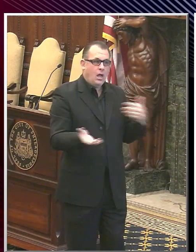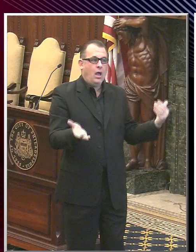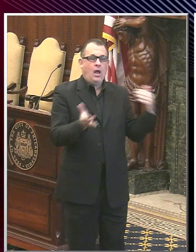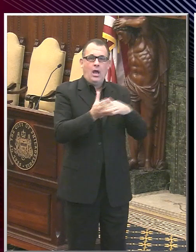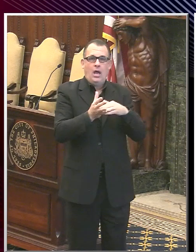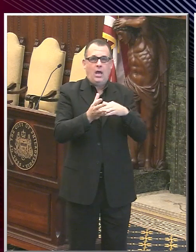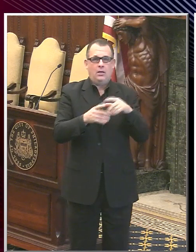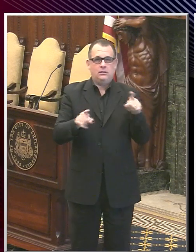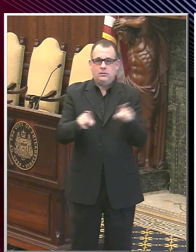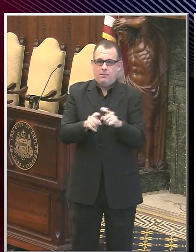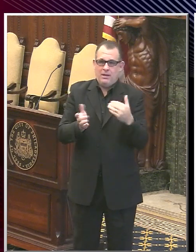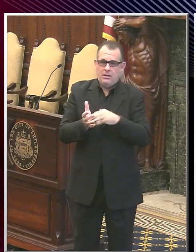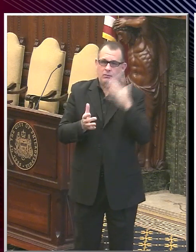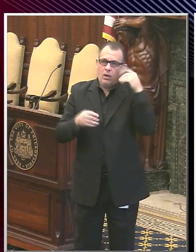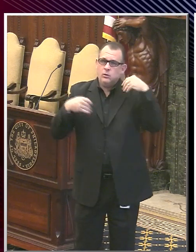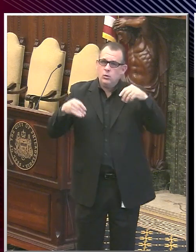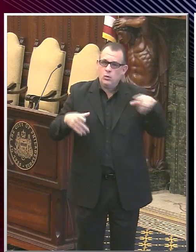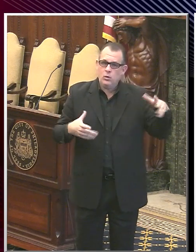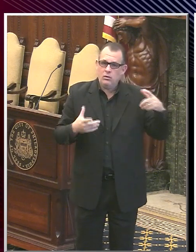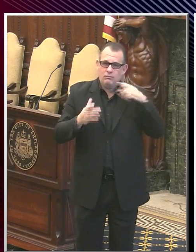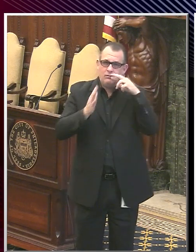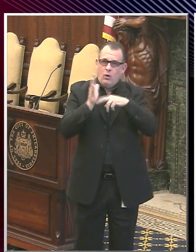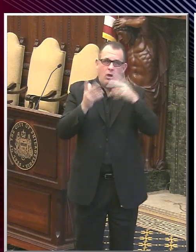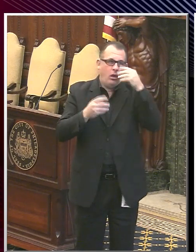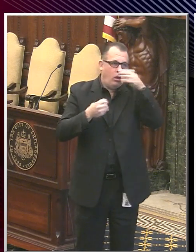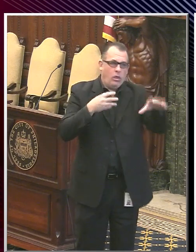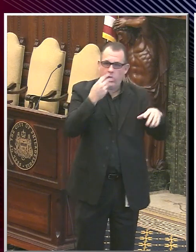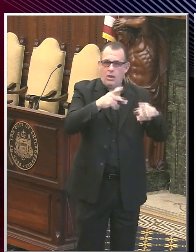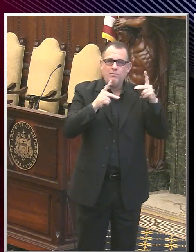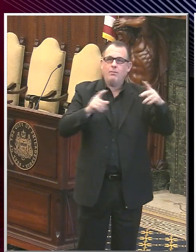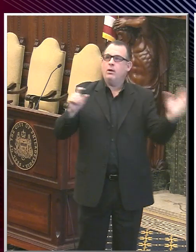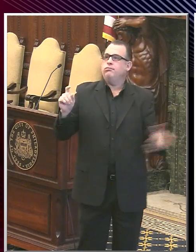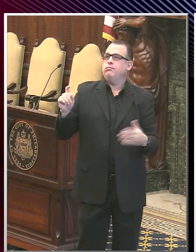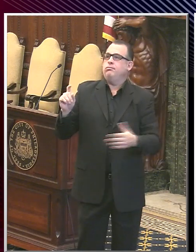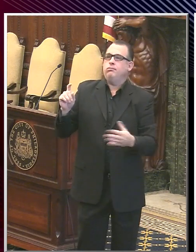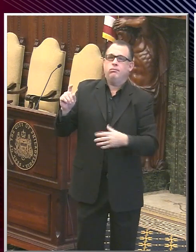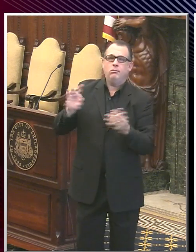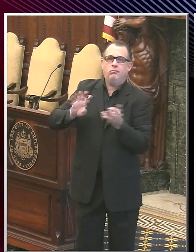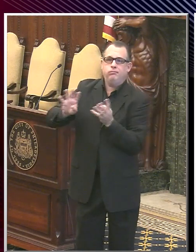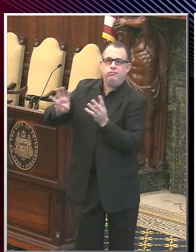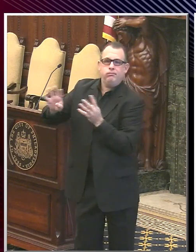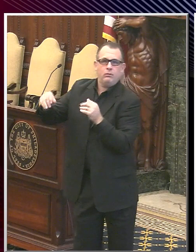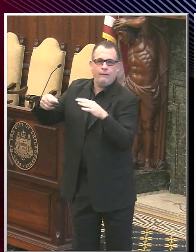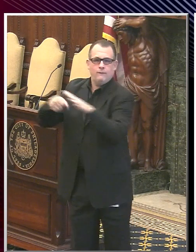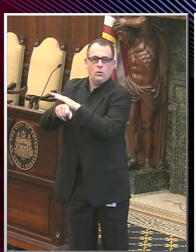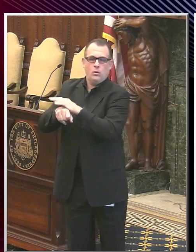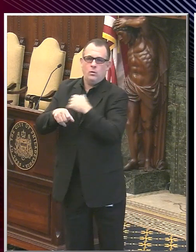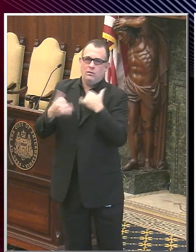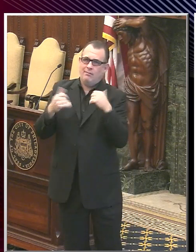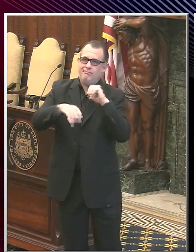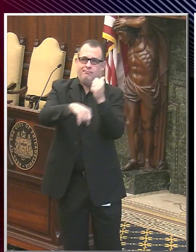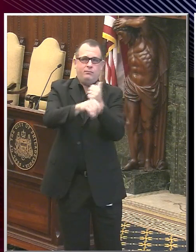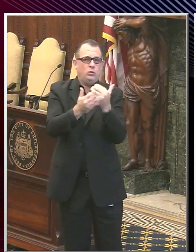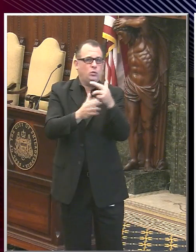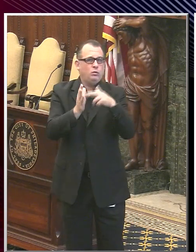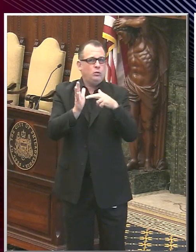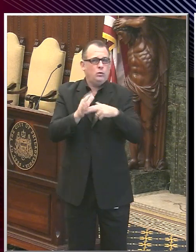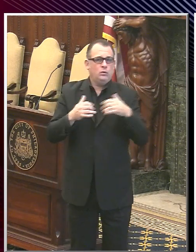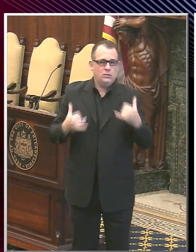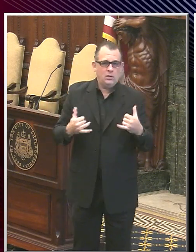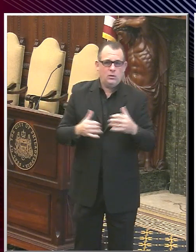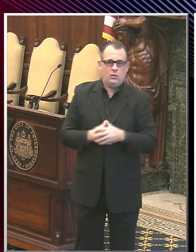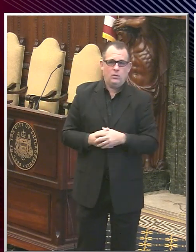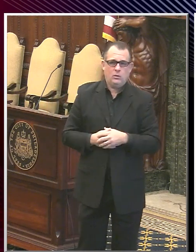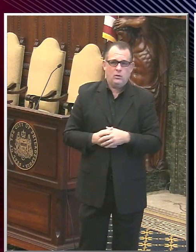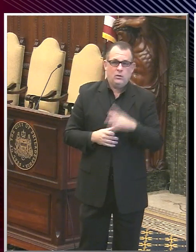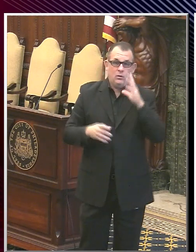that, and we've increased our limit. We're lowering that limit again and asking stores to enforce that limit again. And we'll require stores to enforce